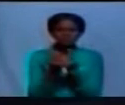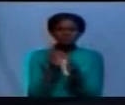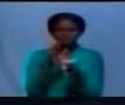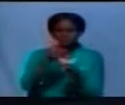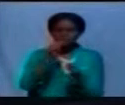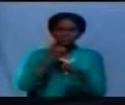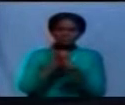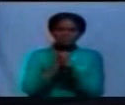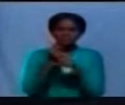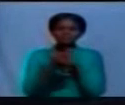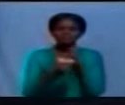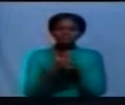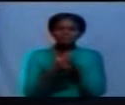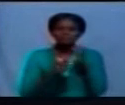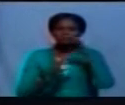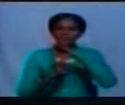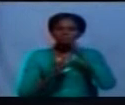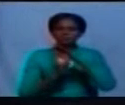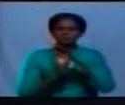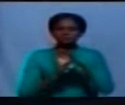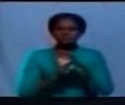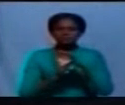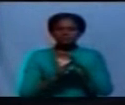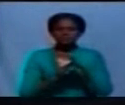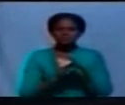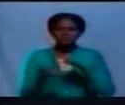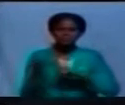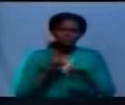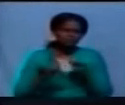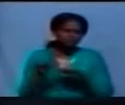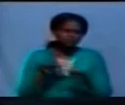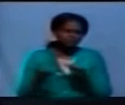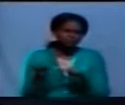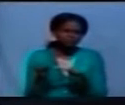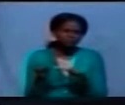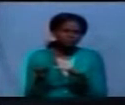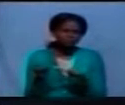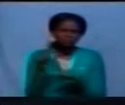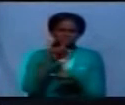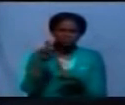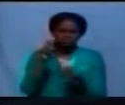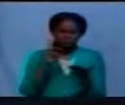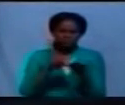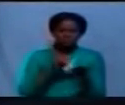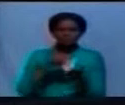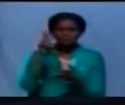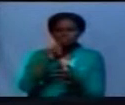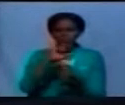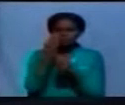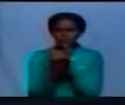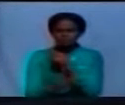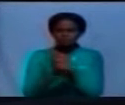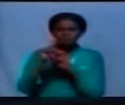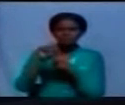up a bank, in 2012 it was raised to the equivalent of $100 million for foreign-owned banks and